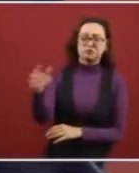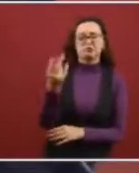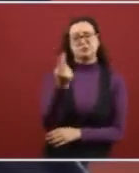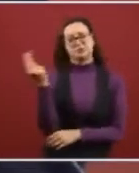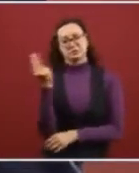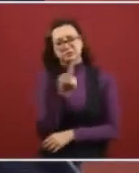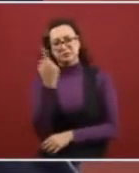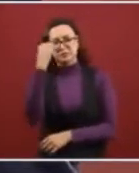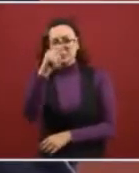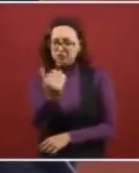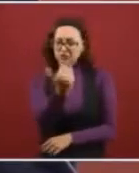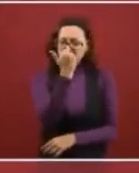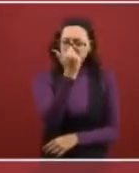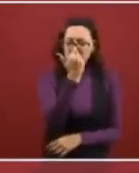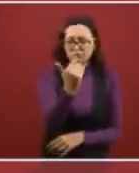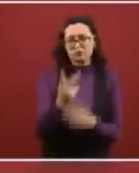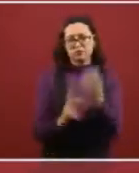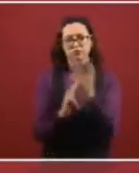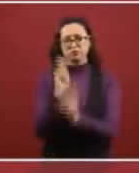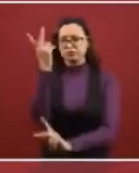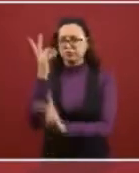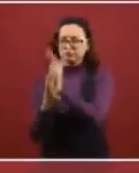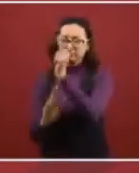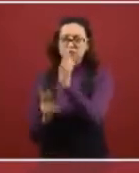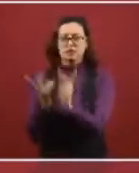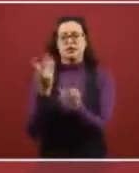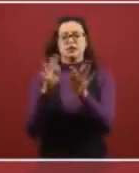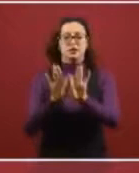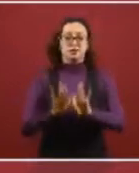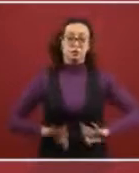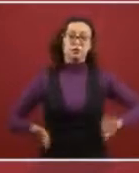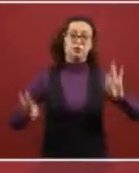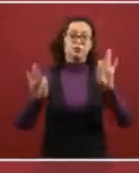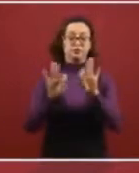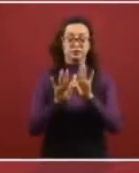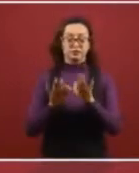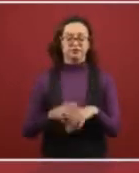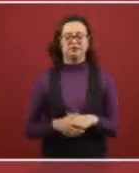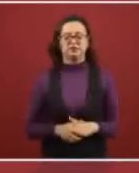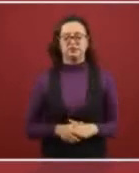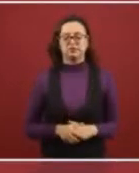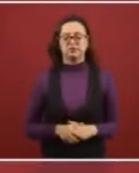to produce food stuff in Guerrero.